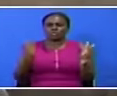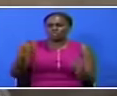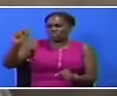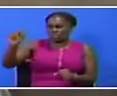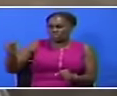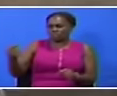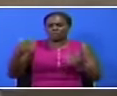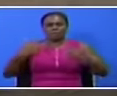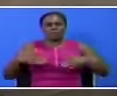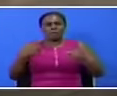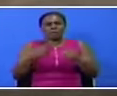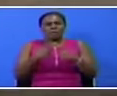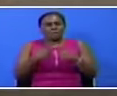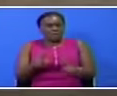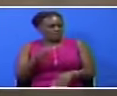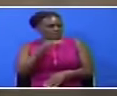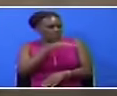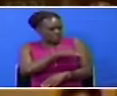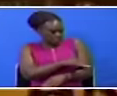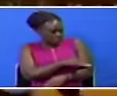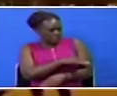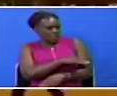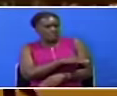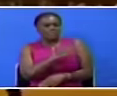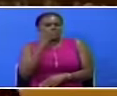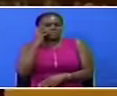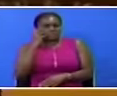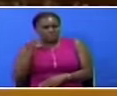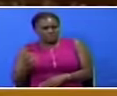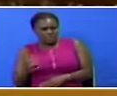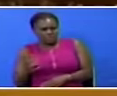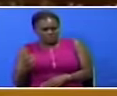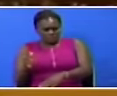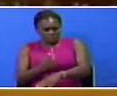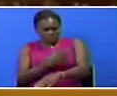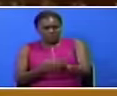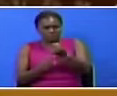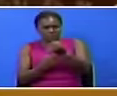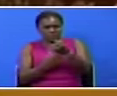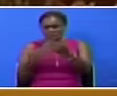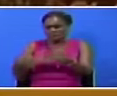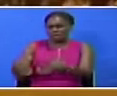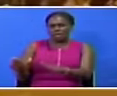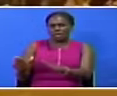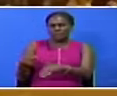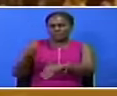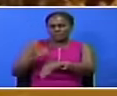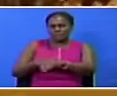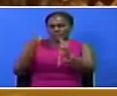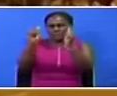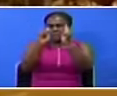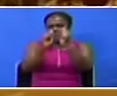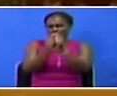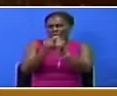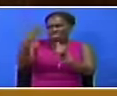people. But the evening ended in horror as Ariana Grande's fans left the concert at around 10:30